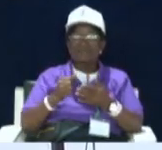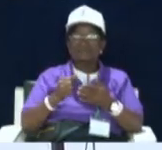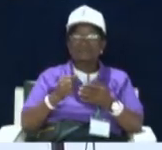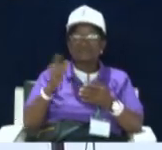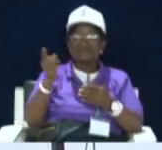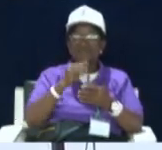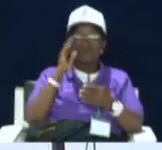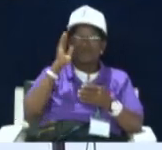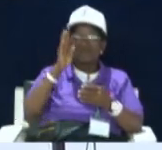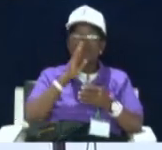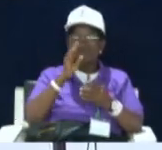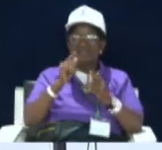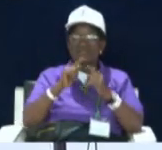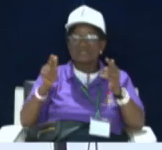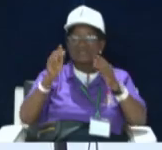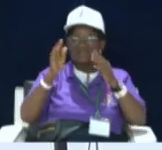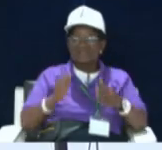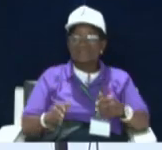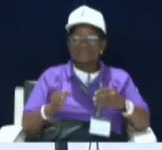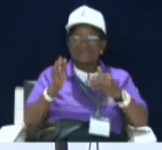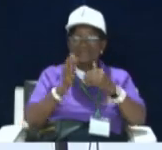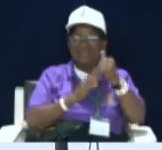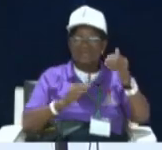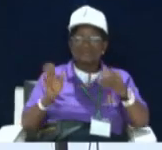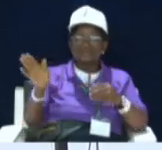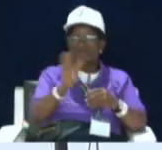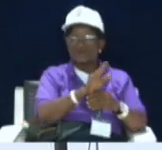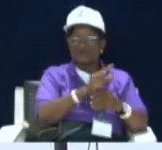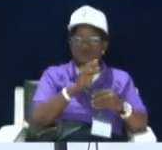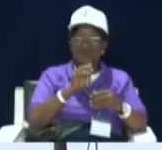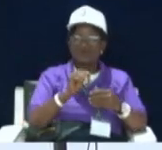You will be greater than your peers.